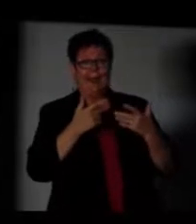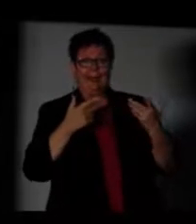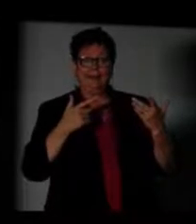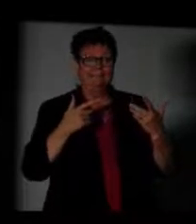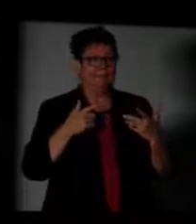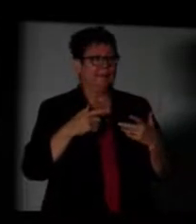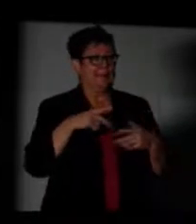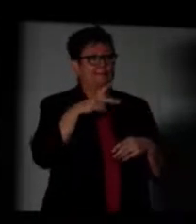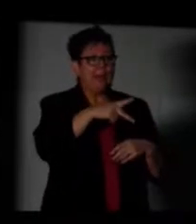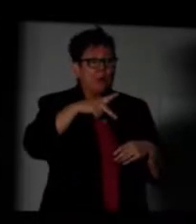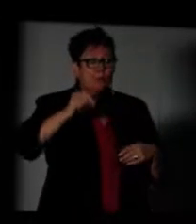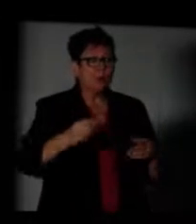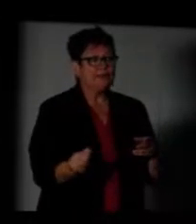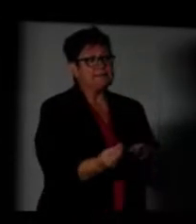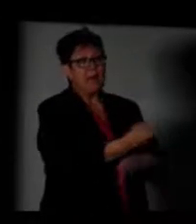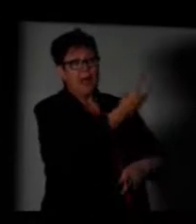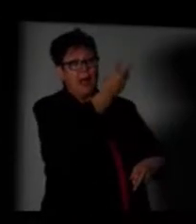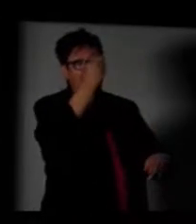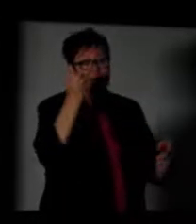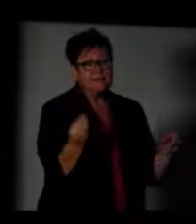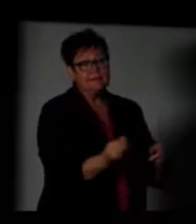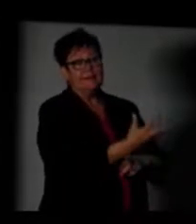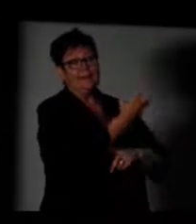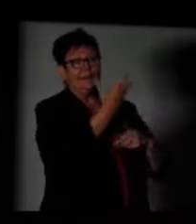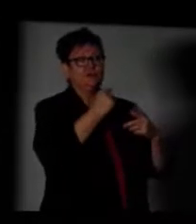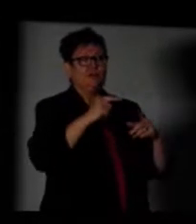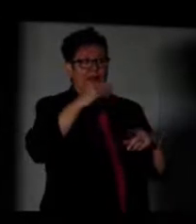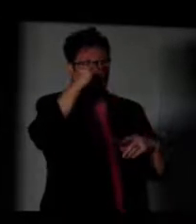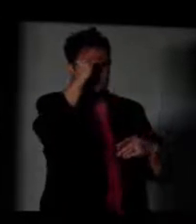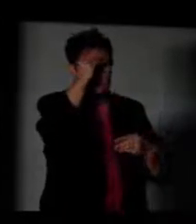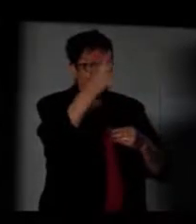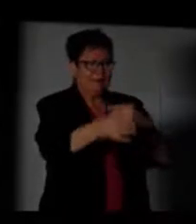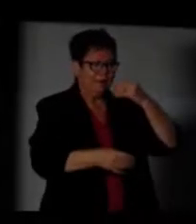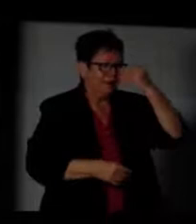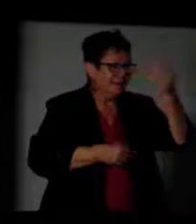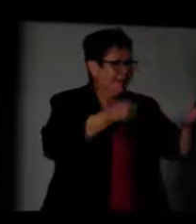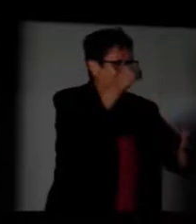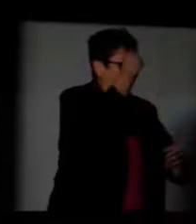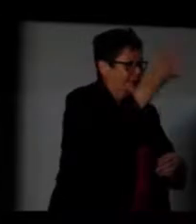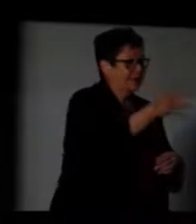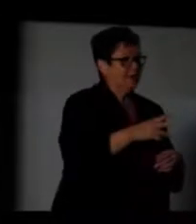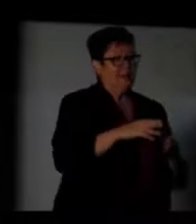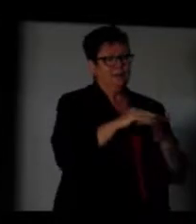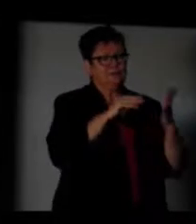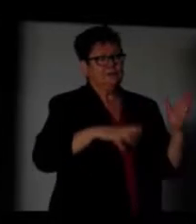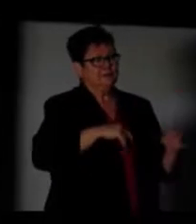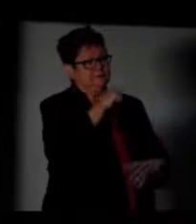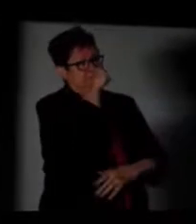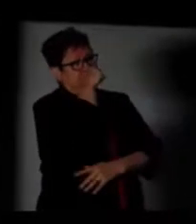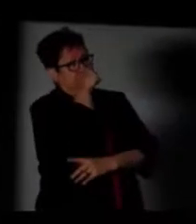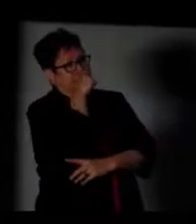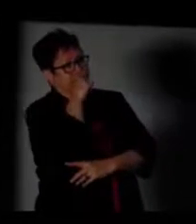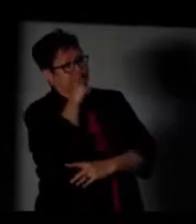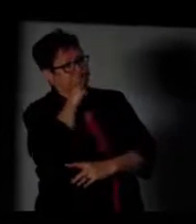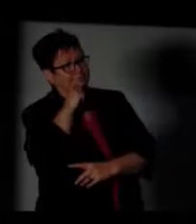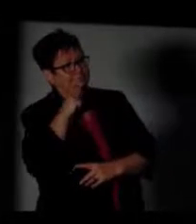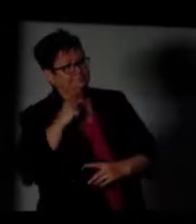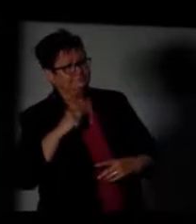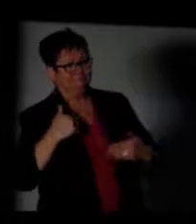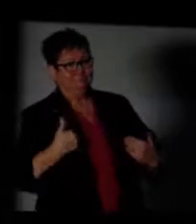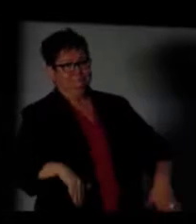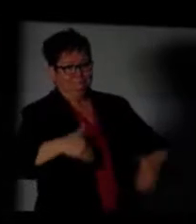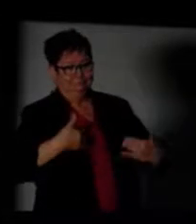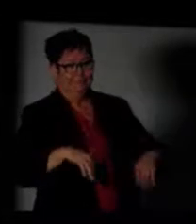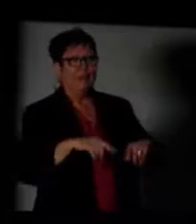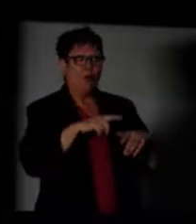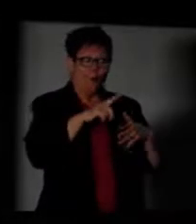PowerPoint slides and try and transmit information to long-suffering groups of students. What I realize now